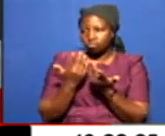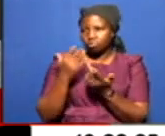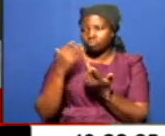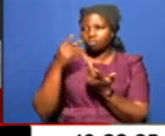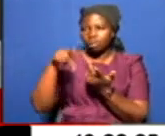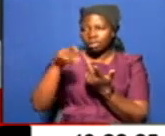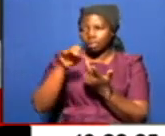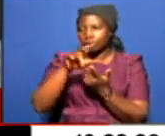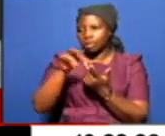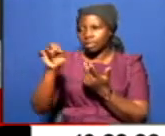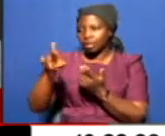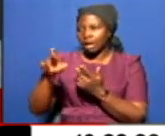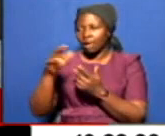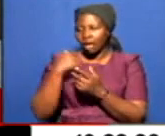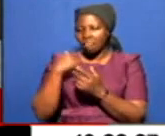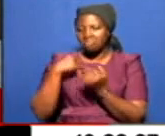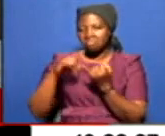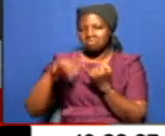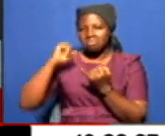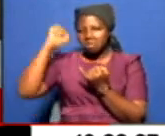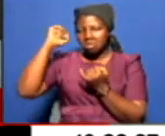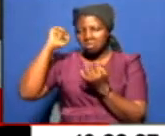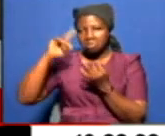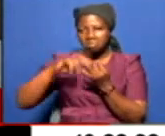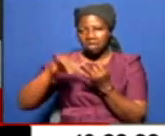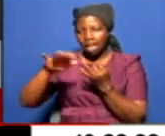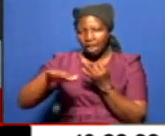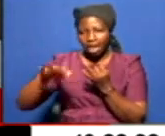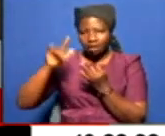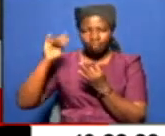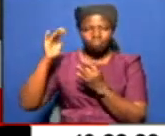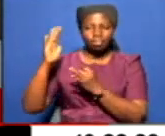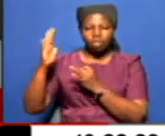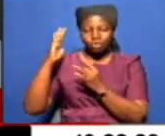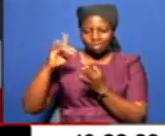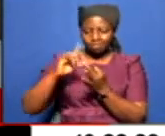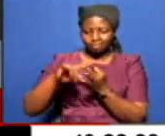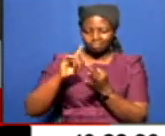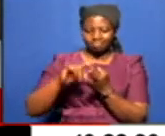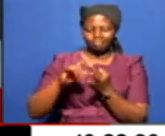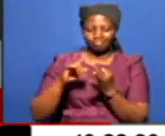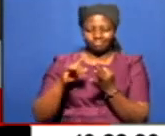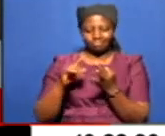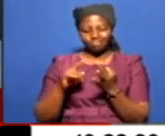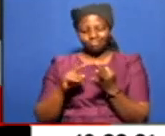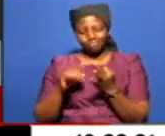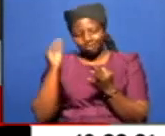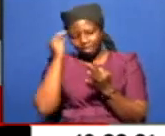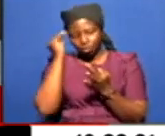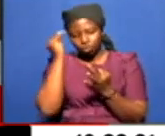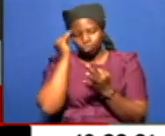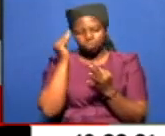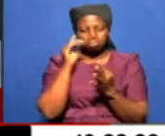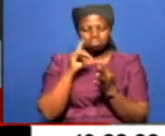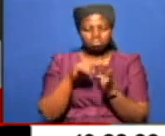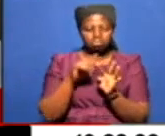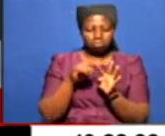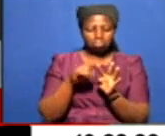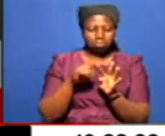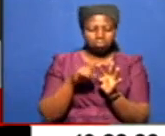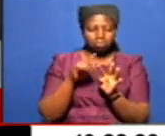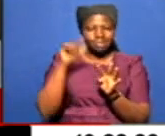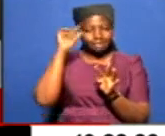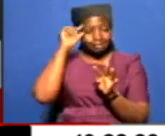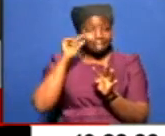have political pillar, we have the security pillar, we have the education pillar, mm-hmm. we have the gender